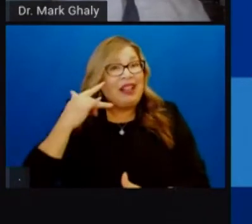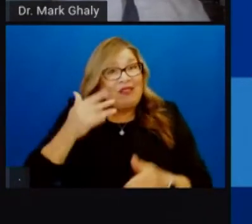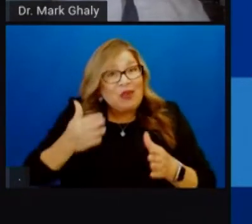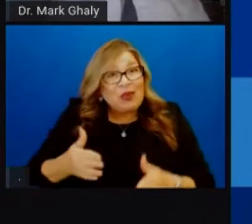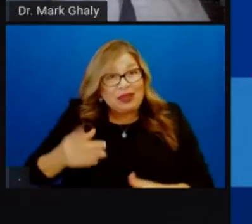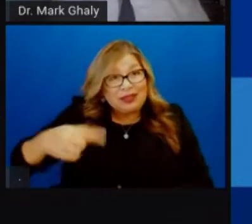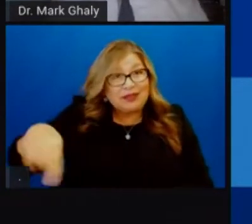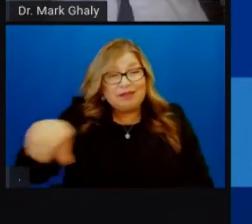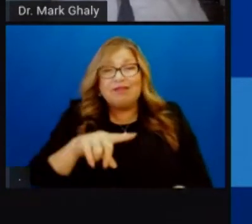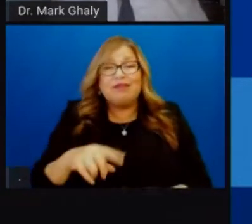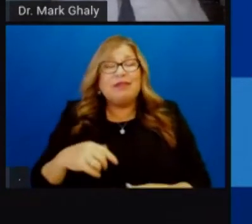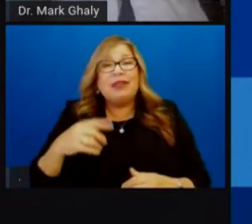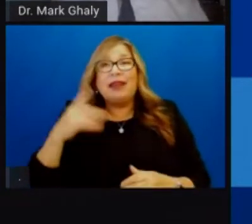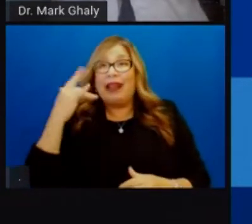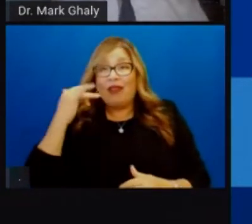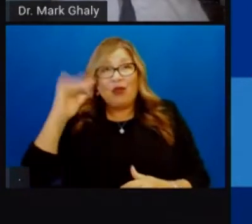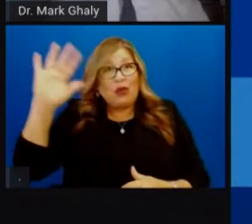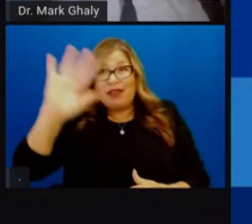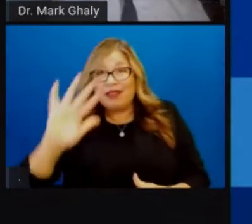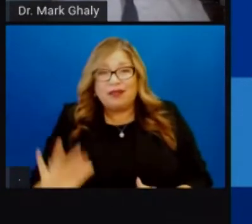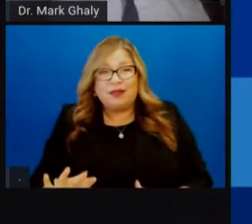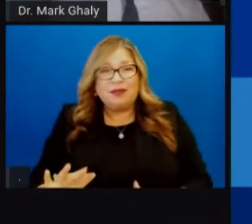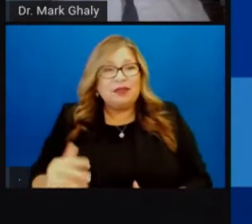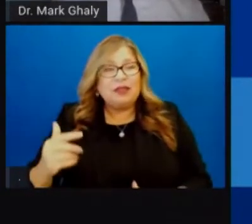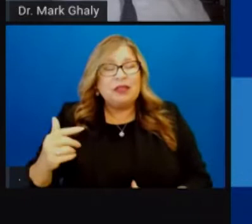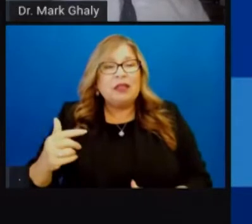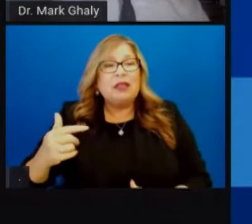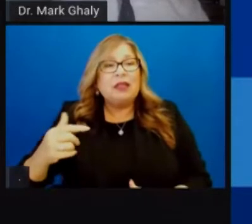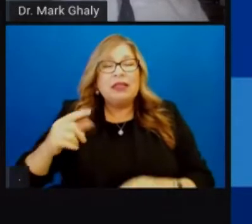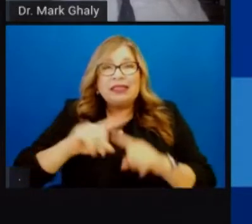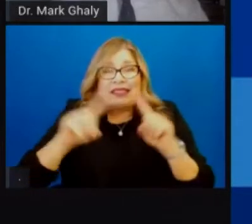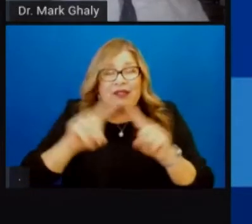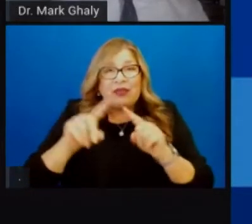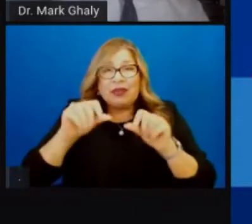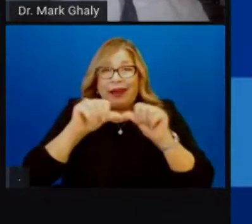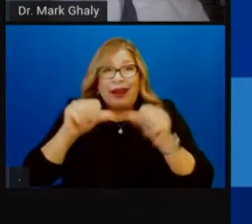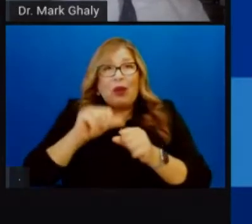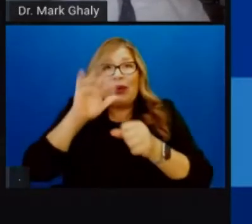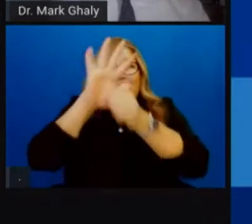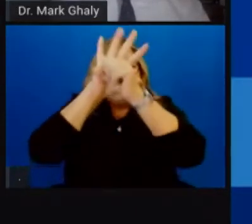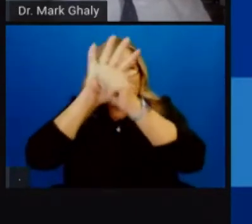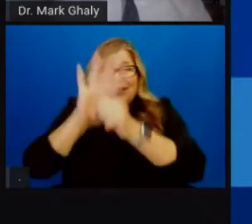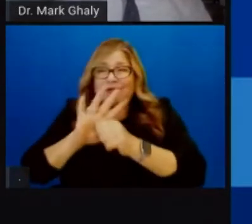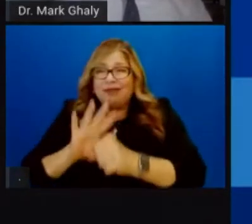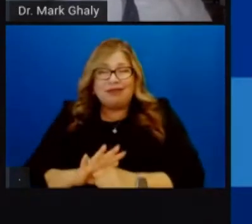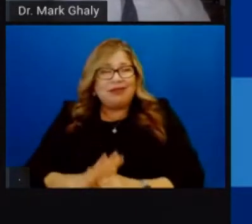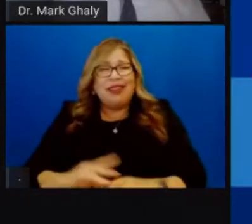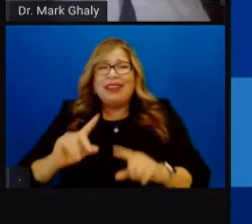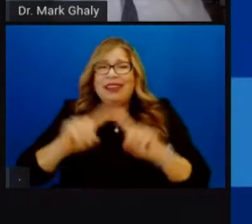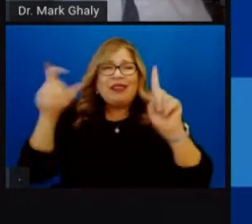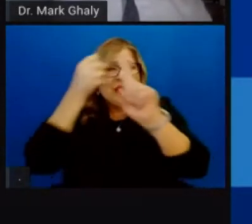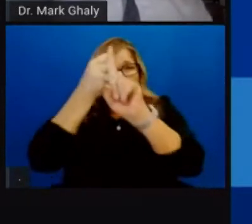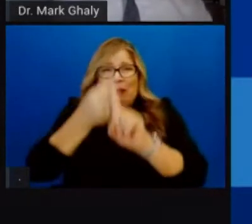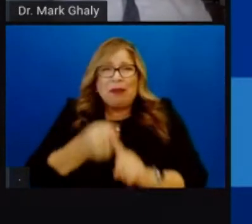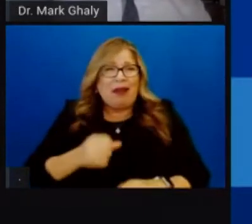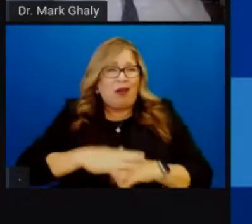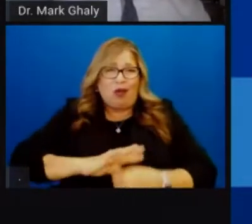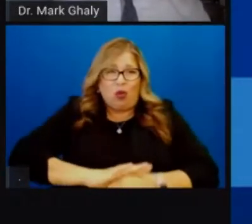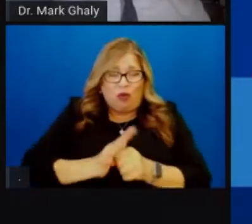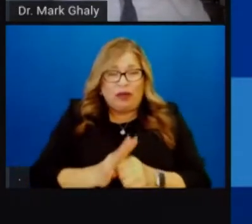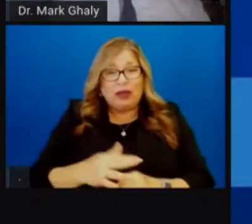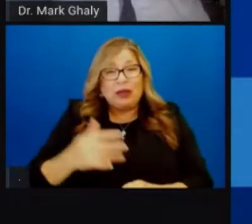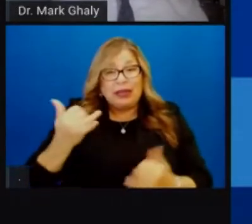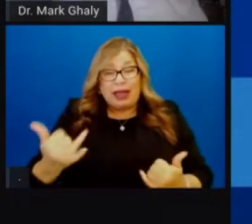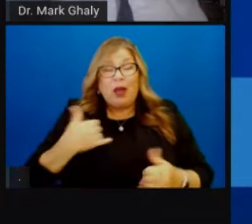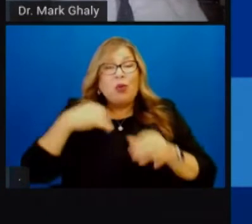Californians regions don't experience the pandemic exactly the same way. And although these are statewide numbers, they